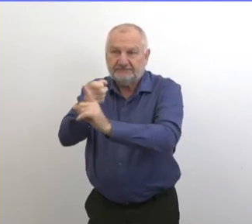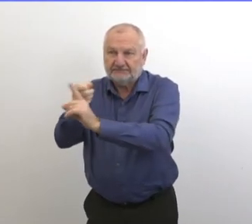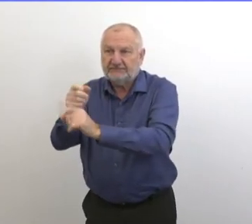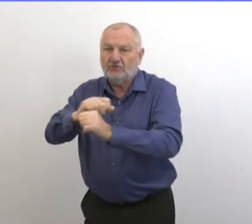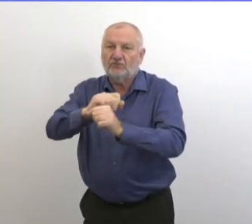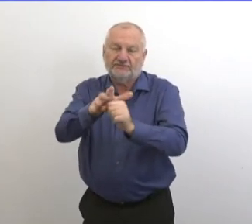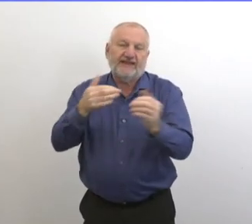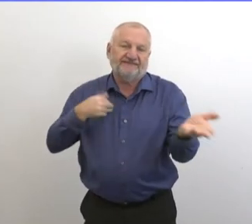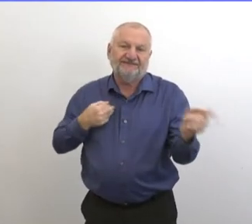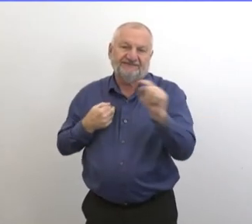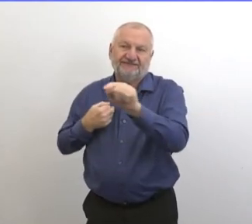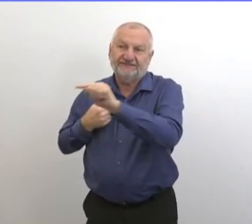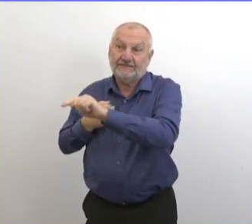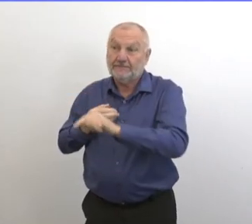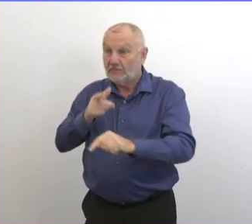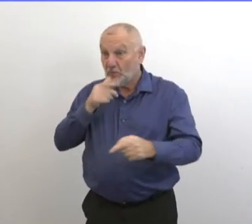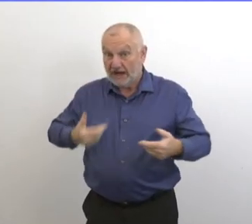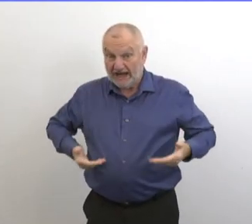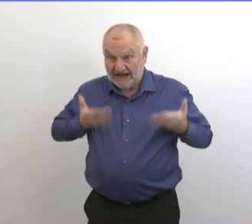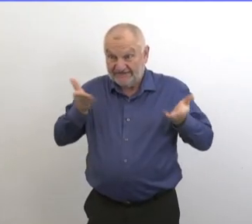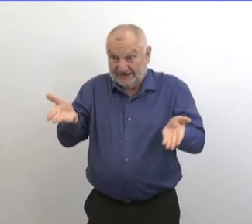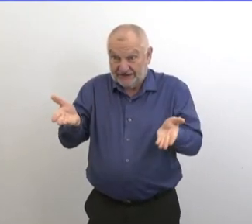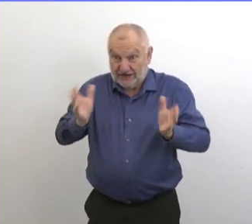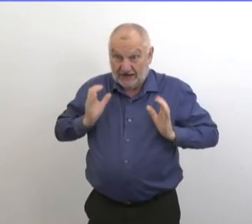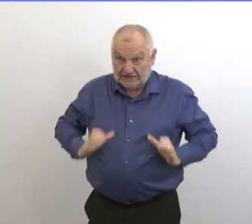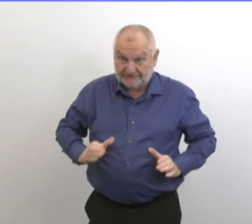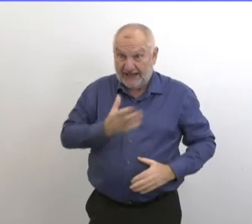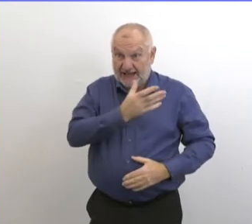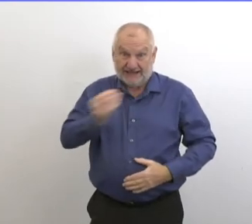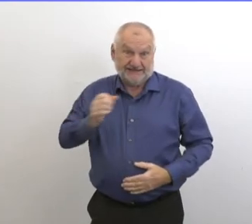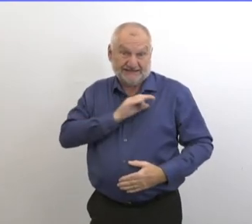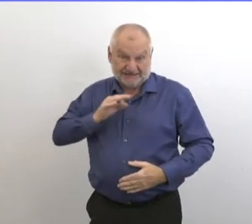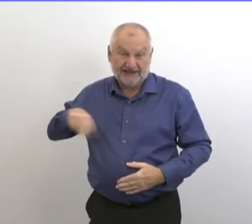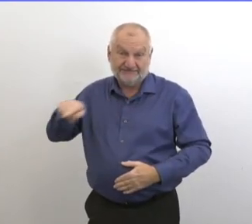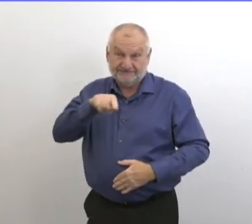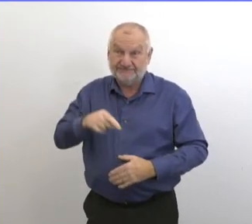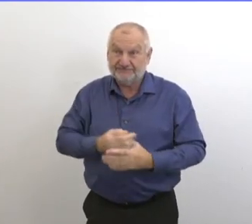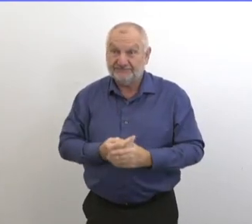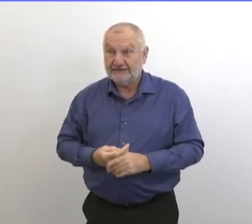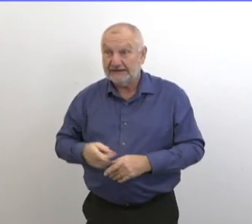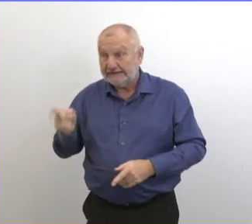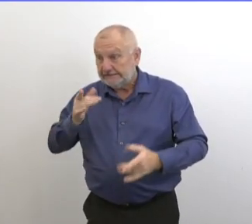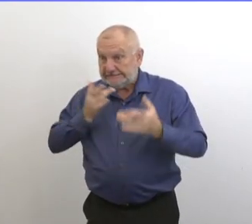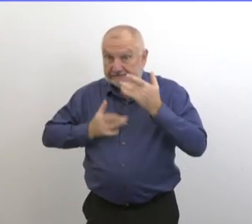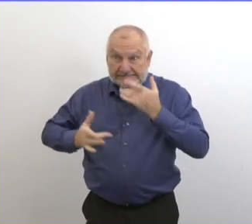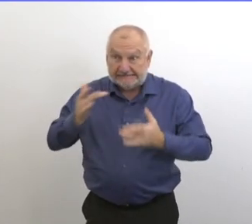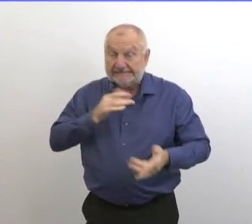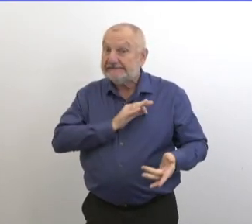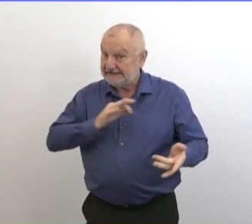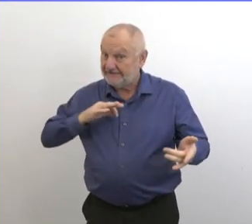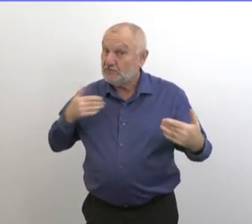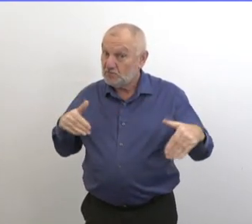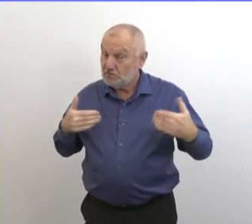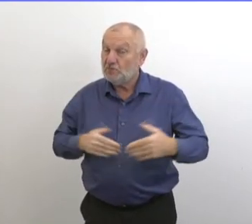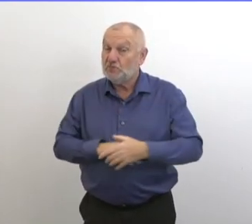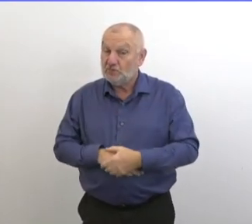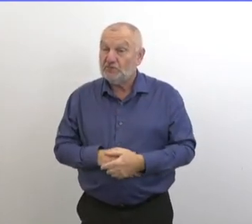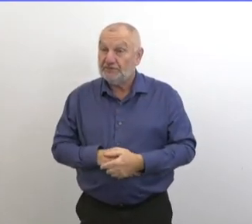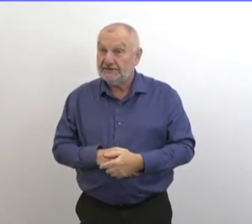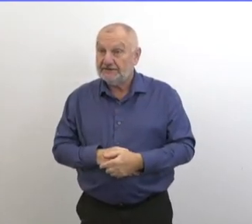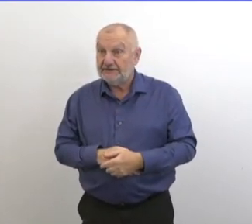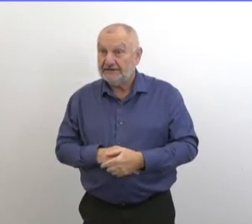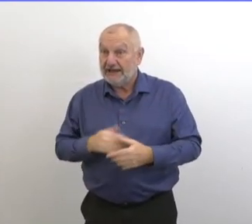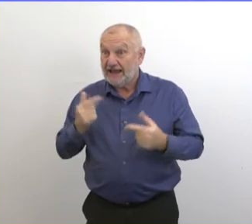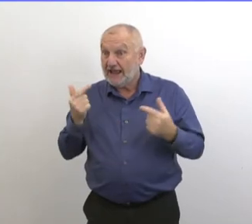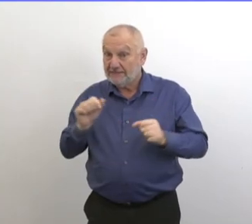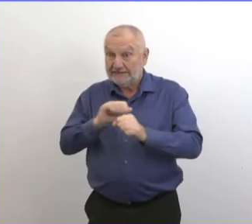also experiencing staff shortages due to positive cases, and we are seeing the virus spread into our child and family services group